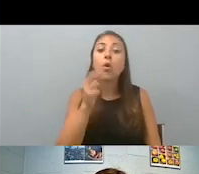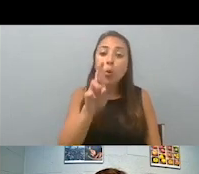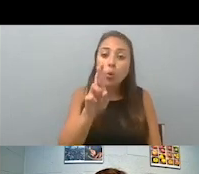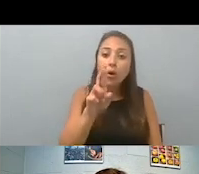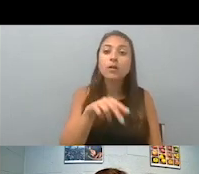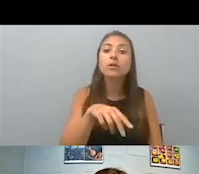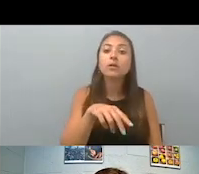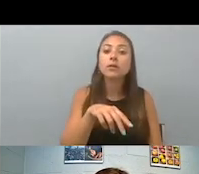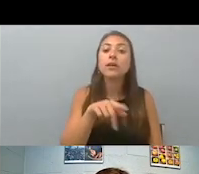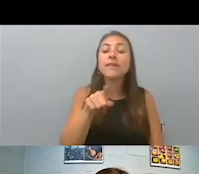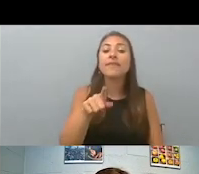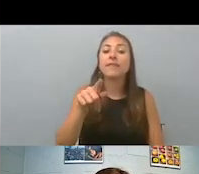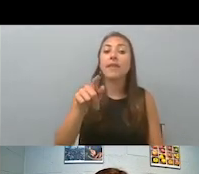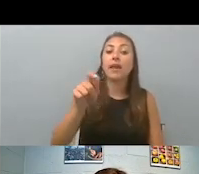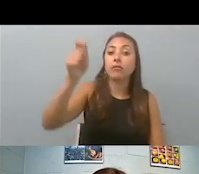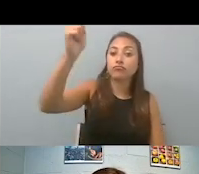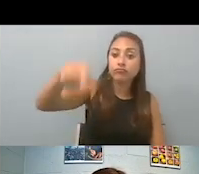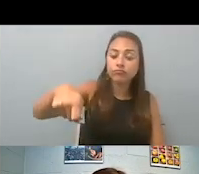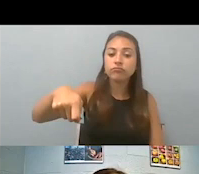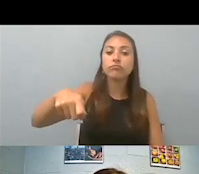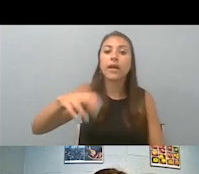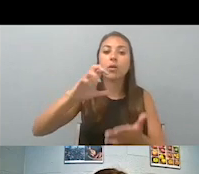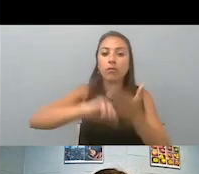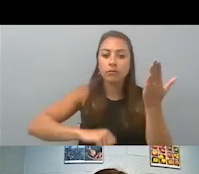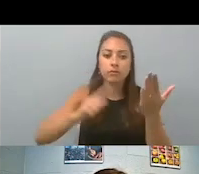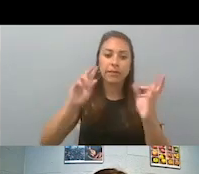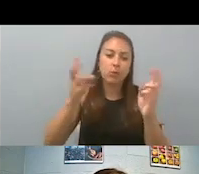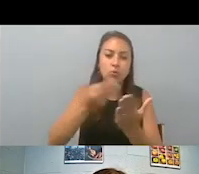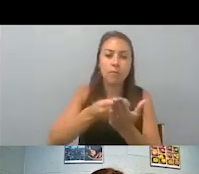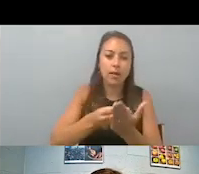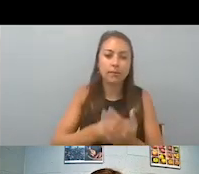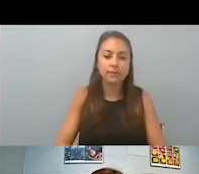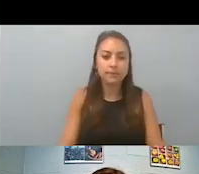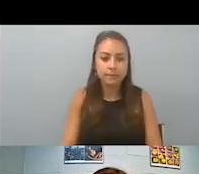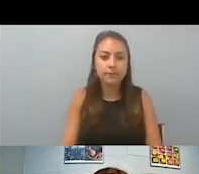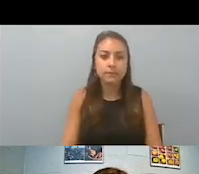meal deducted at their count at a retail unit. Great.